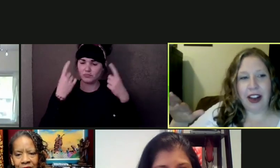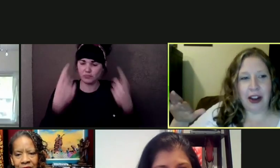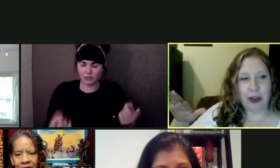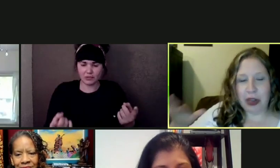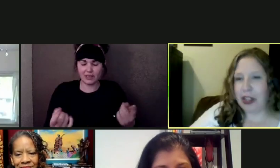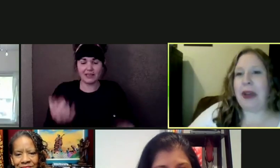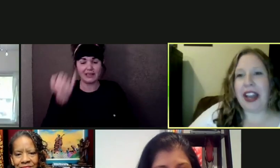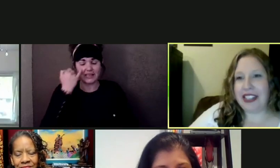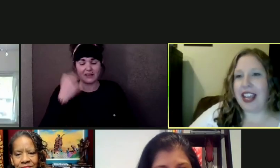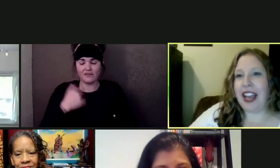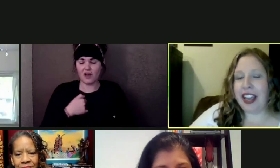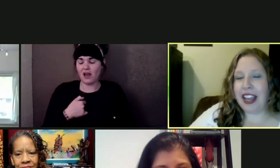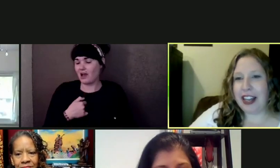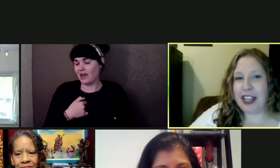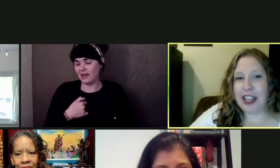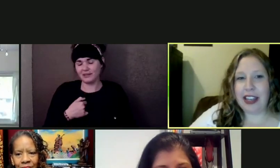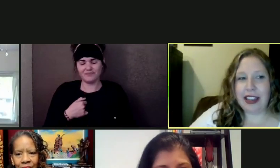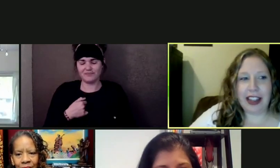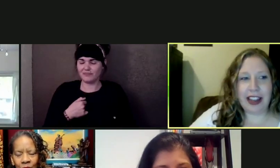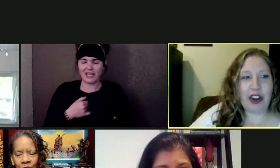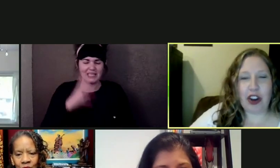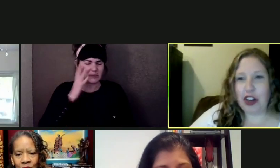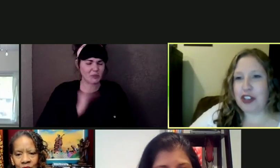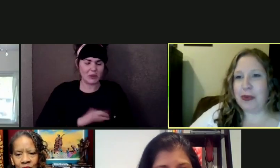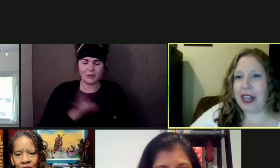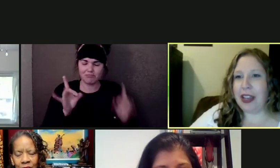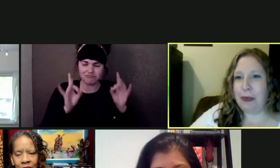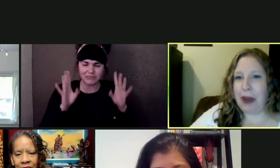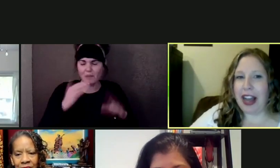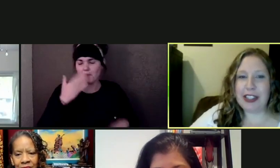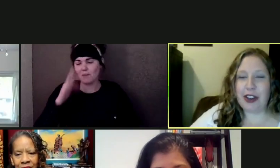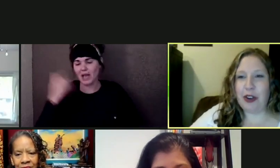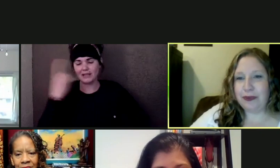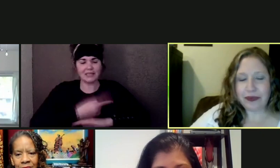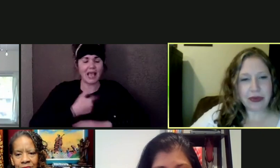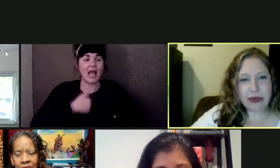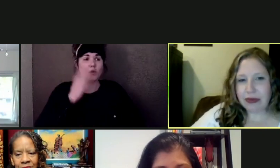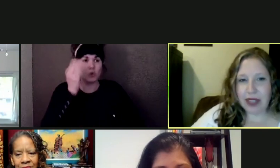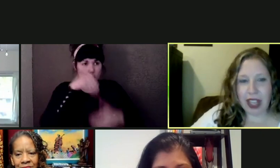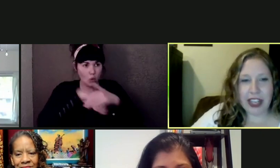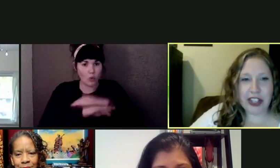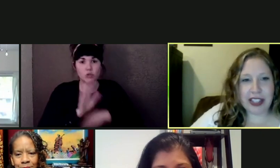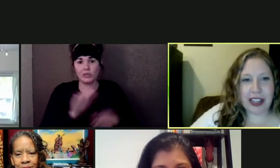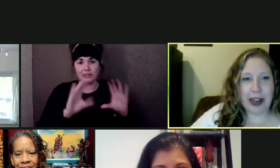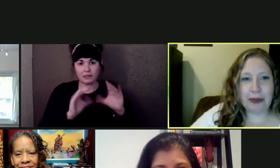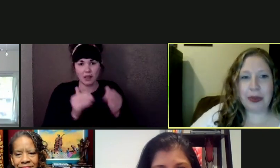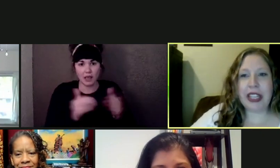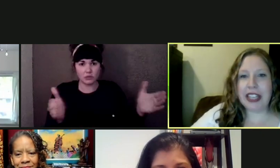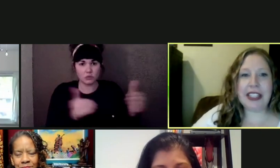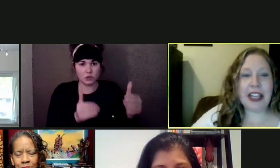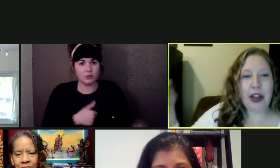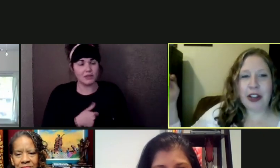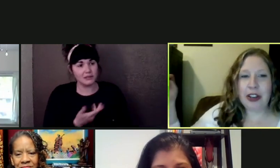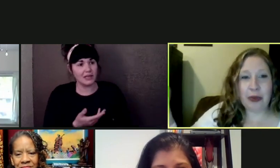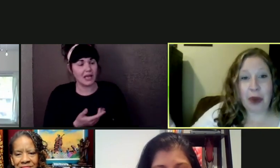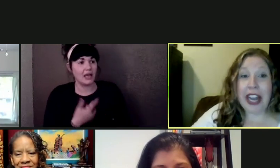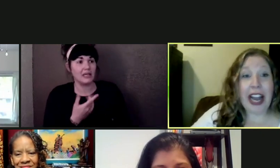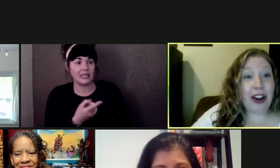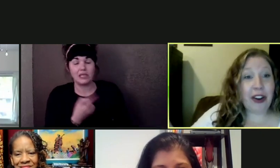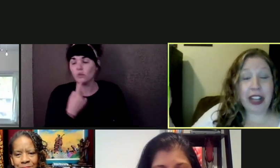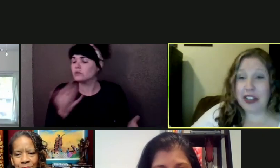a really bad day and he encouraged me to keep on. So I just, um, please